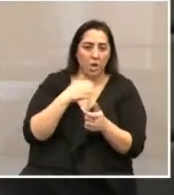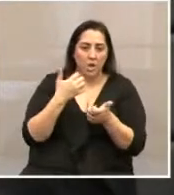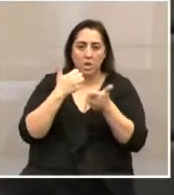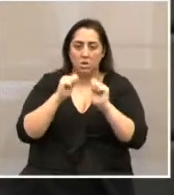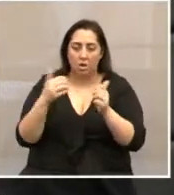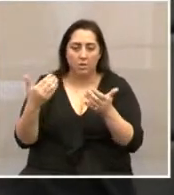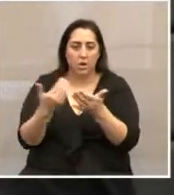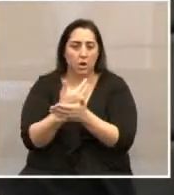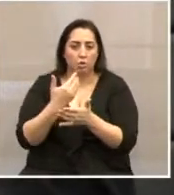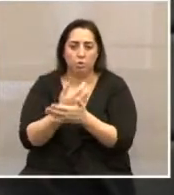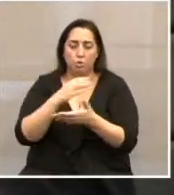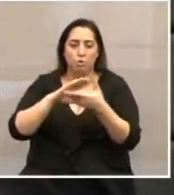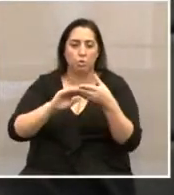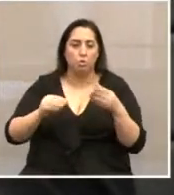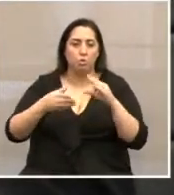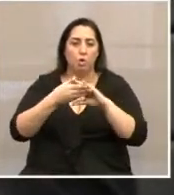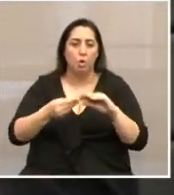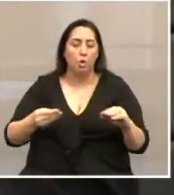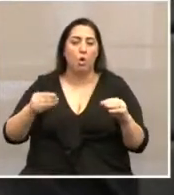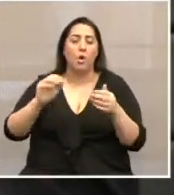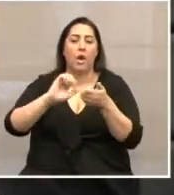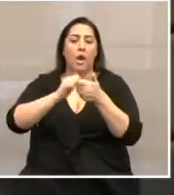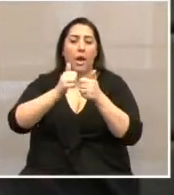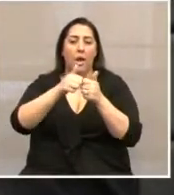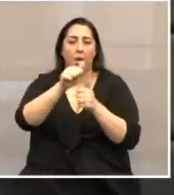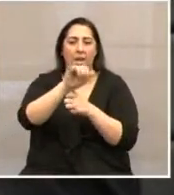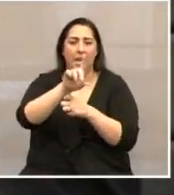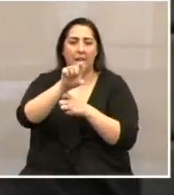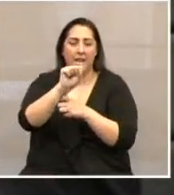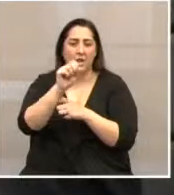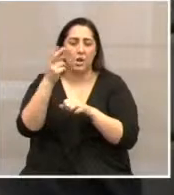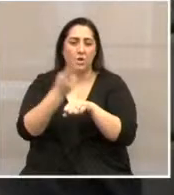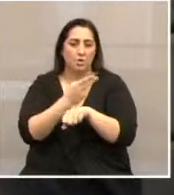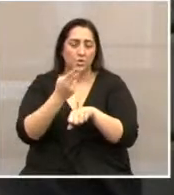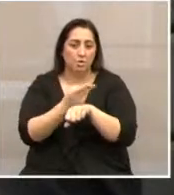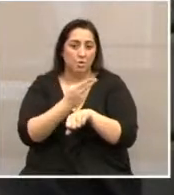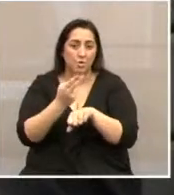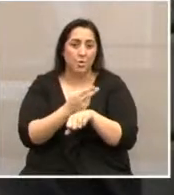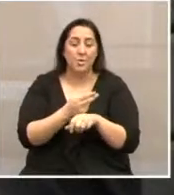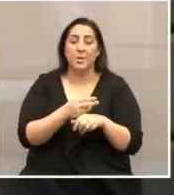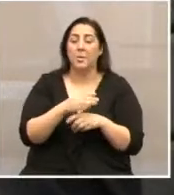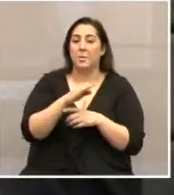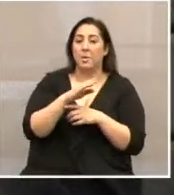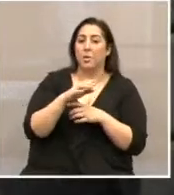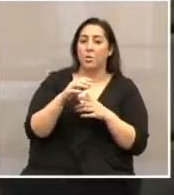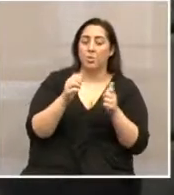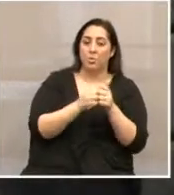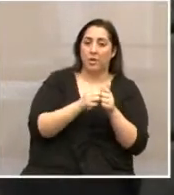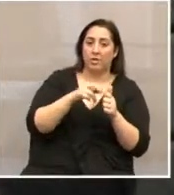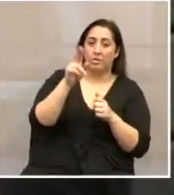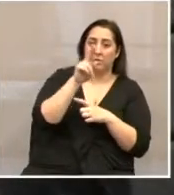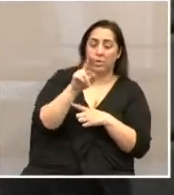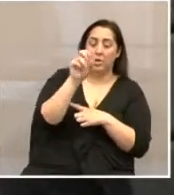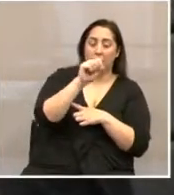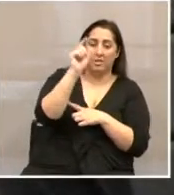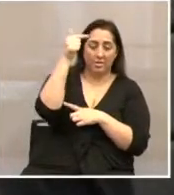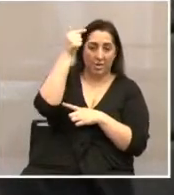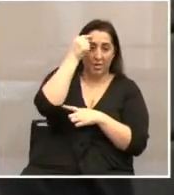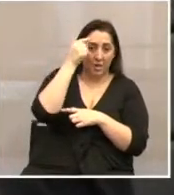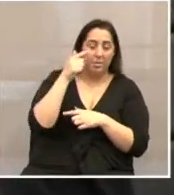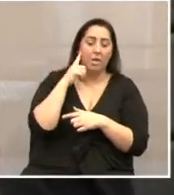how AIDS is being propagated by the U.S. government, targeting both African Americans and, of course,